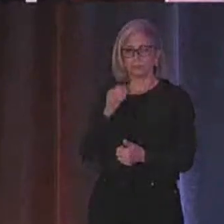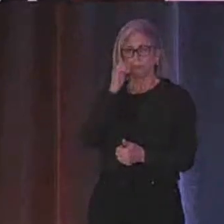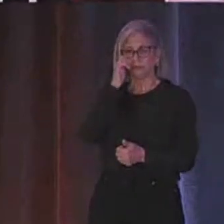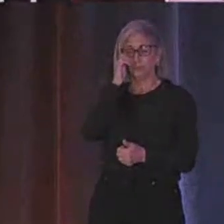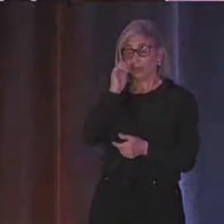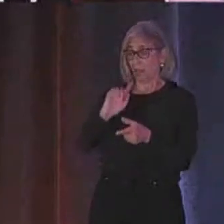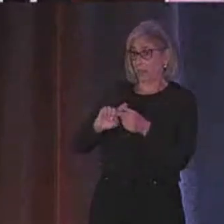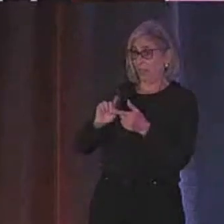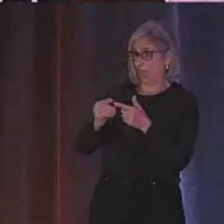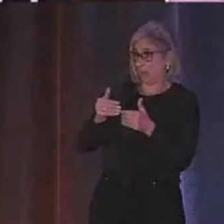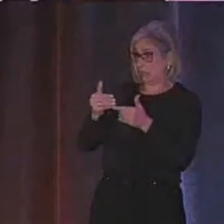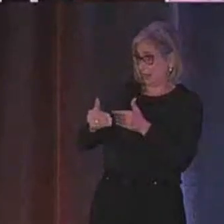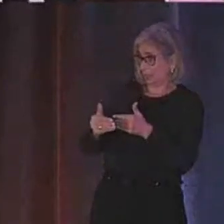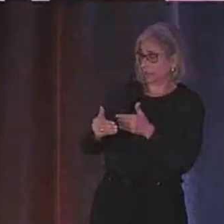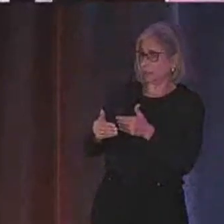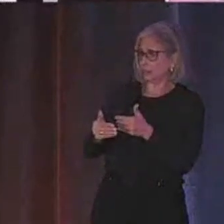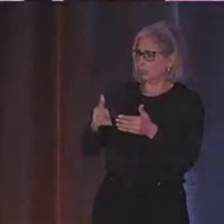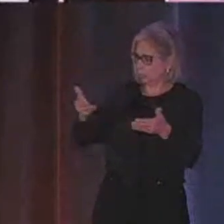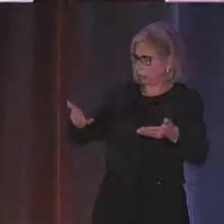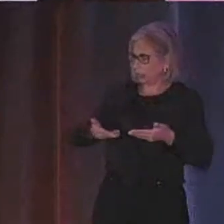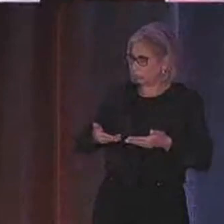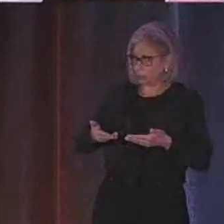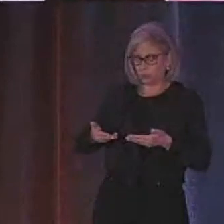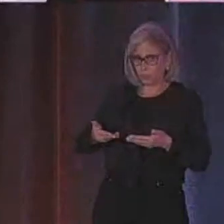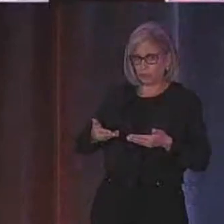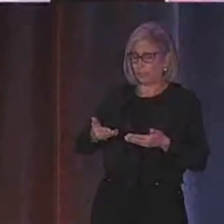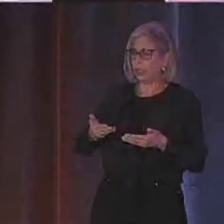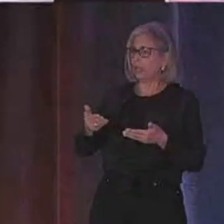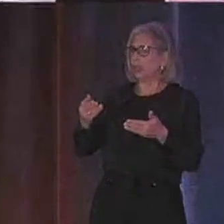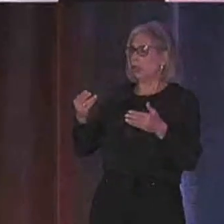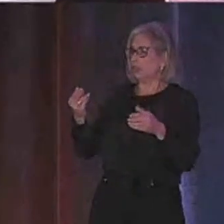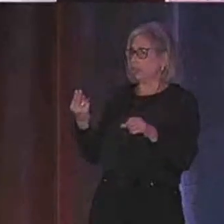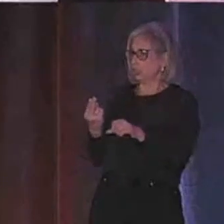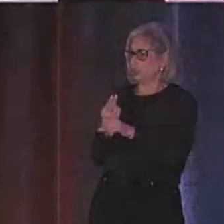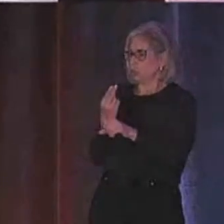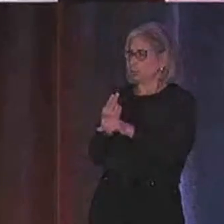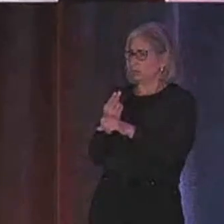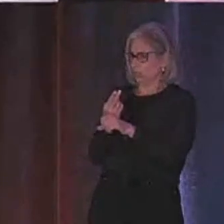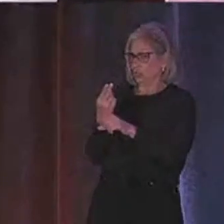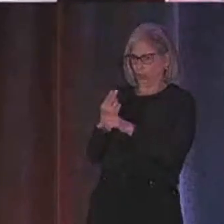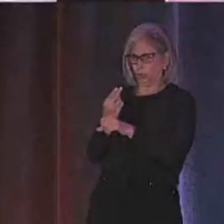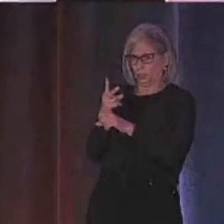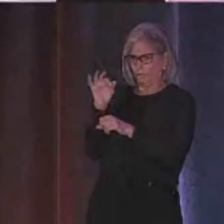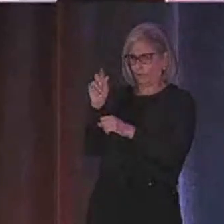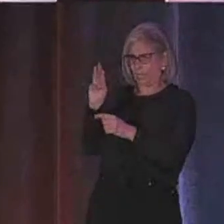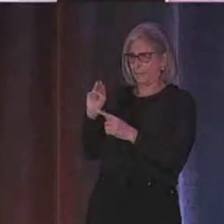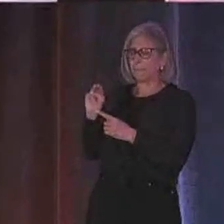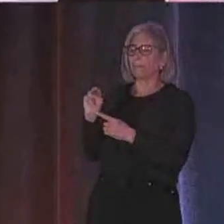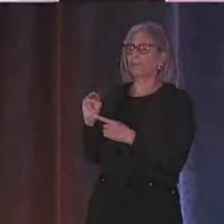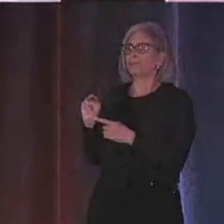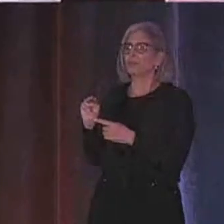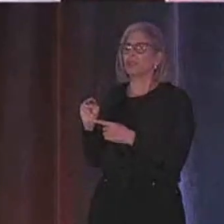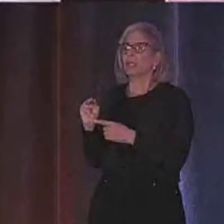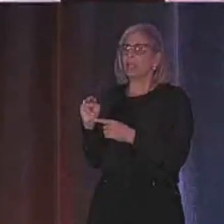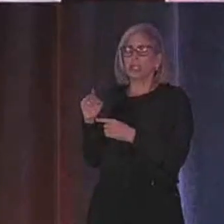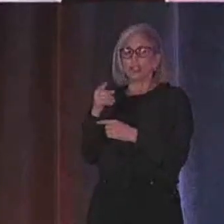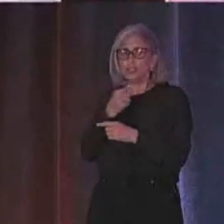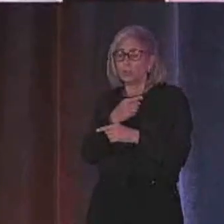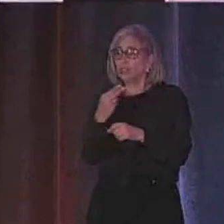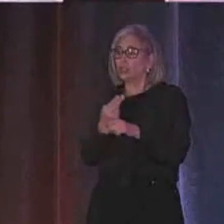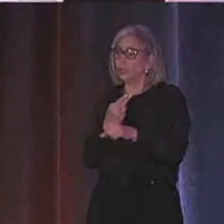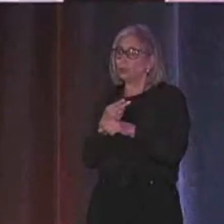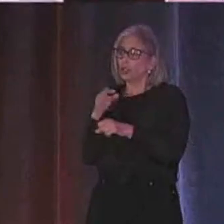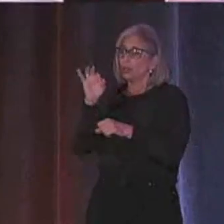And then now just to introduce this use frame, right, from React 3 Fiber. So you can use